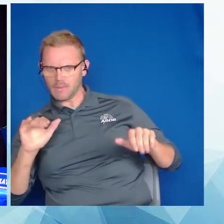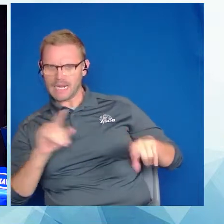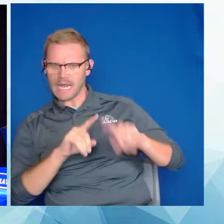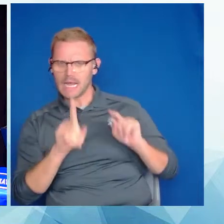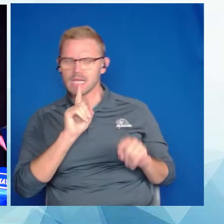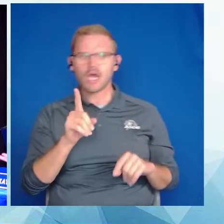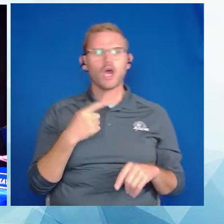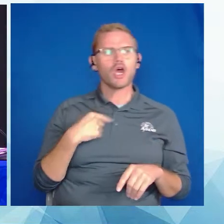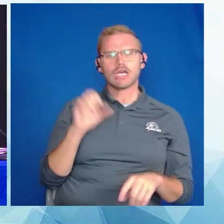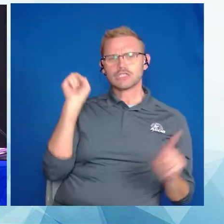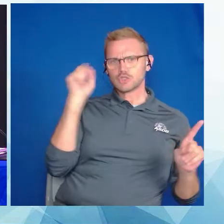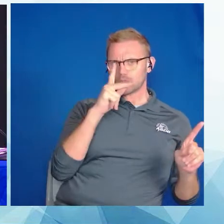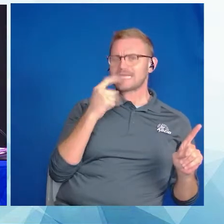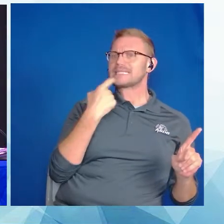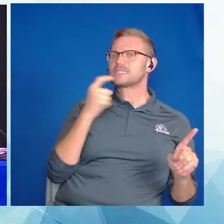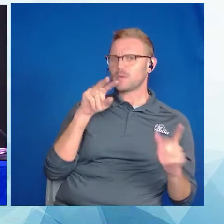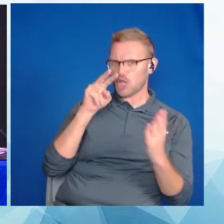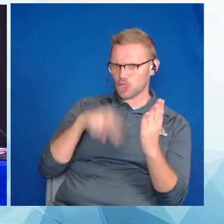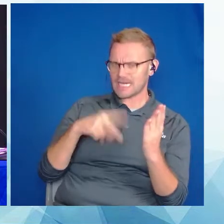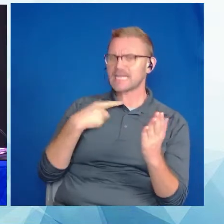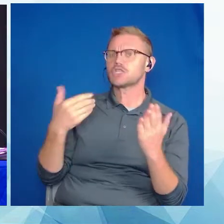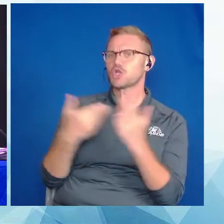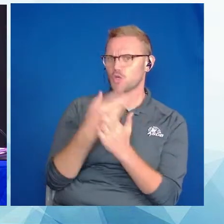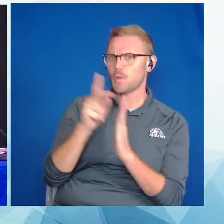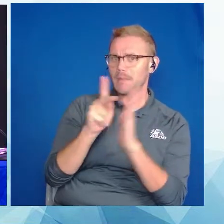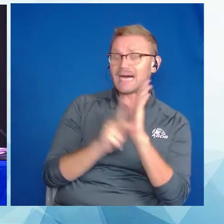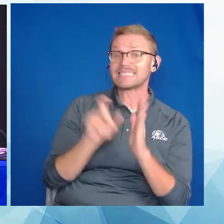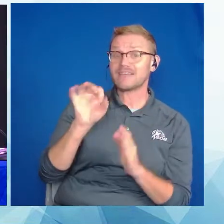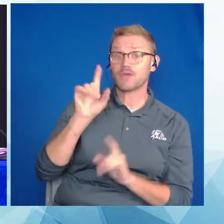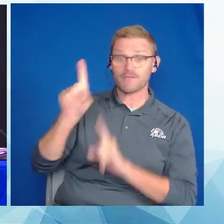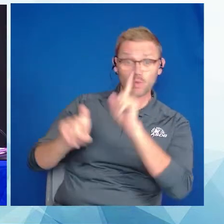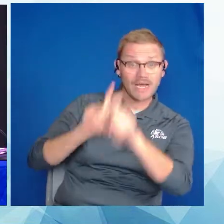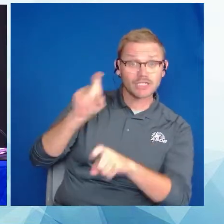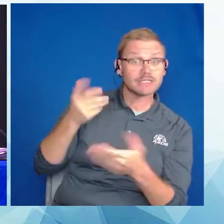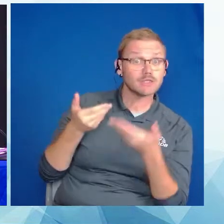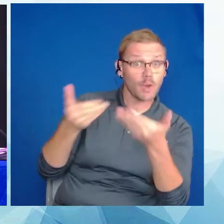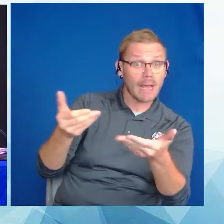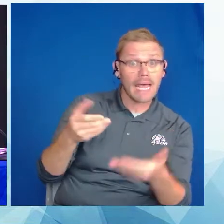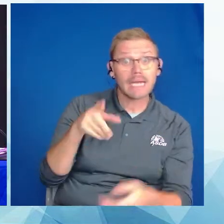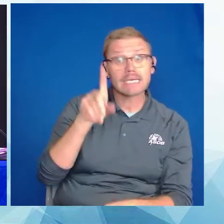looked at it. It's a brand new policy. If you have questions or comments, please go ahead now.